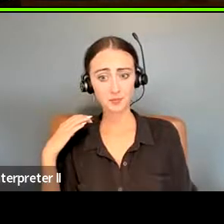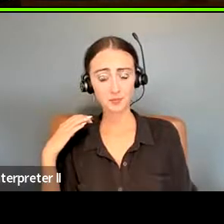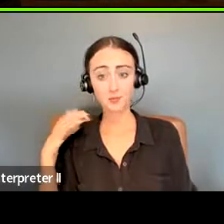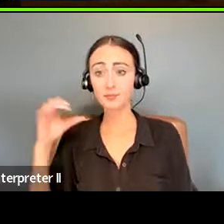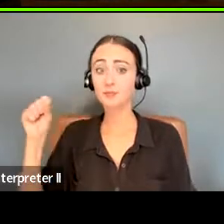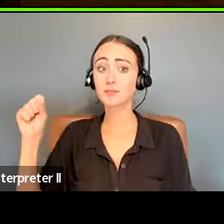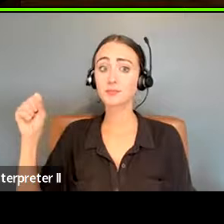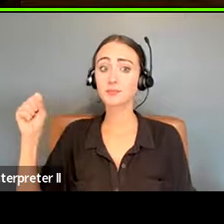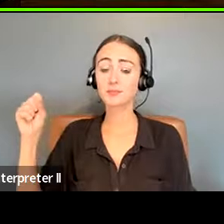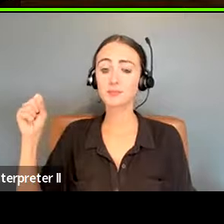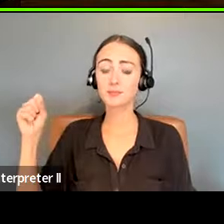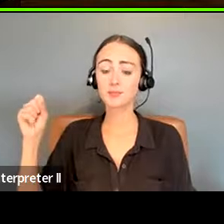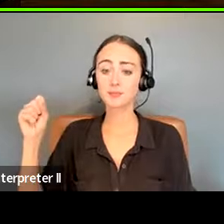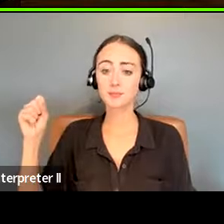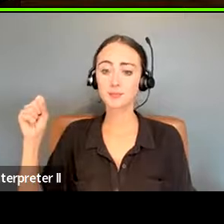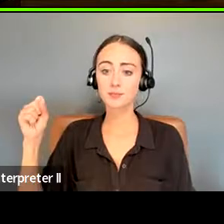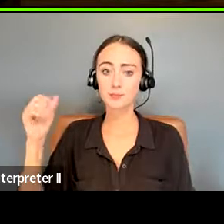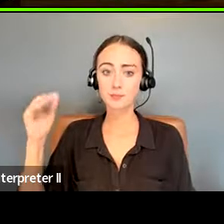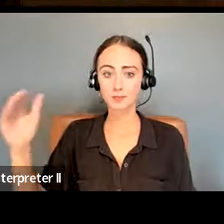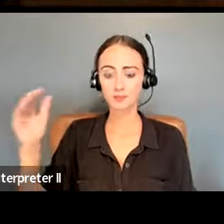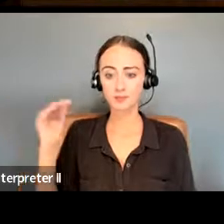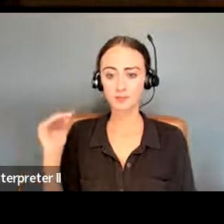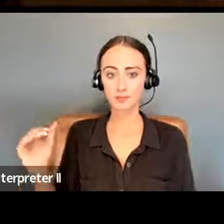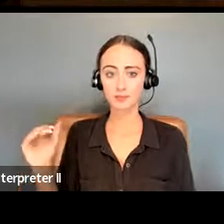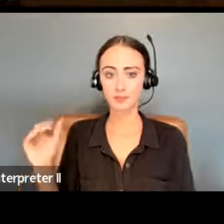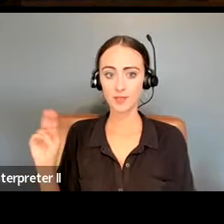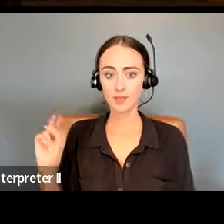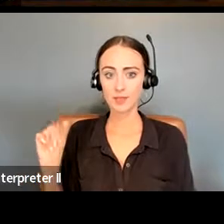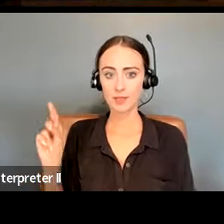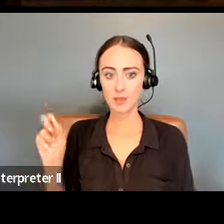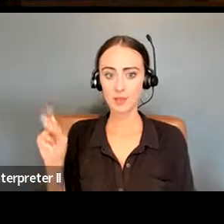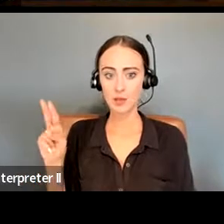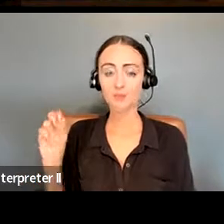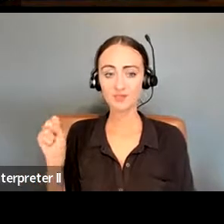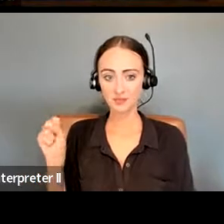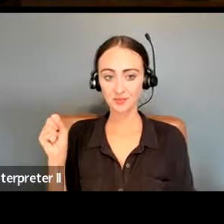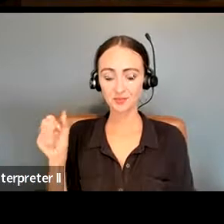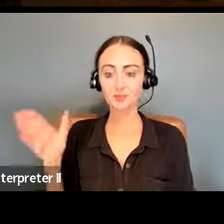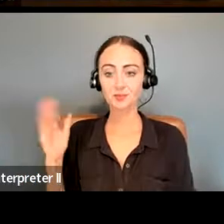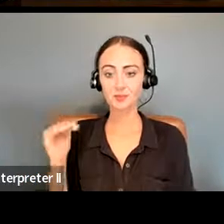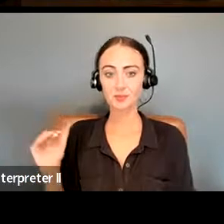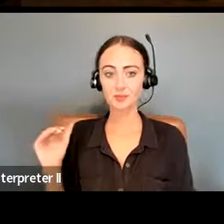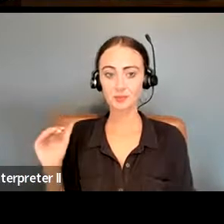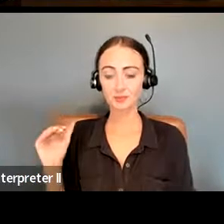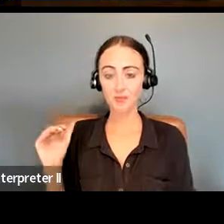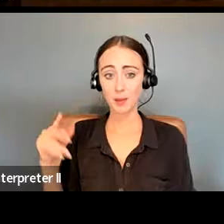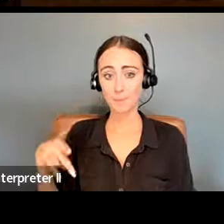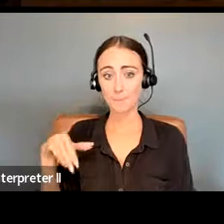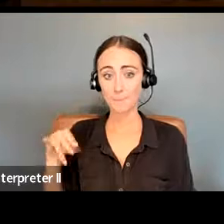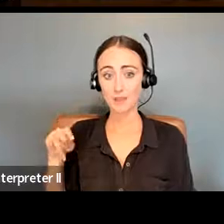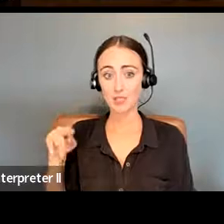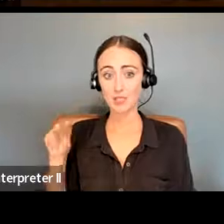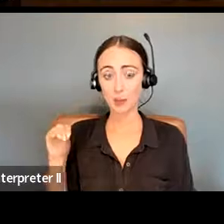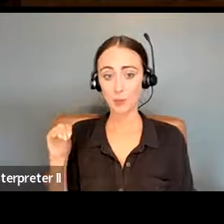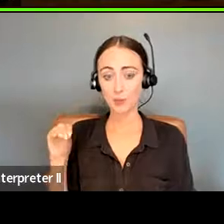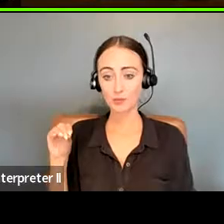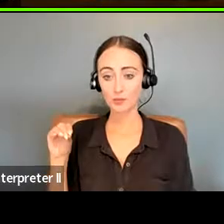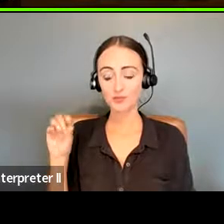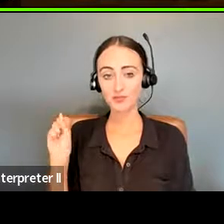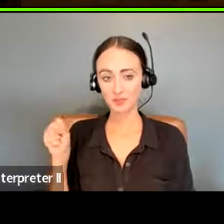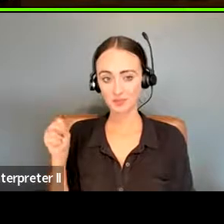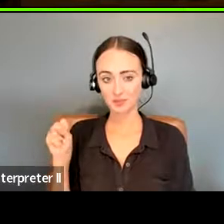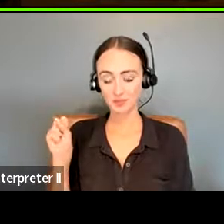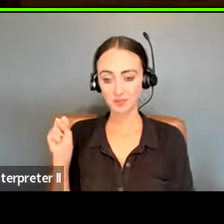Aye. Chairman Mendelson votes yes. Councilmember Nadeau. Yes. Councilmember Nadeau votes yes. Councilmember Pinto.